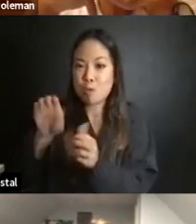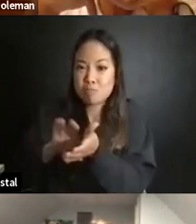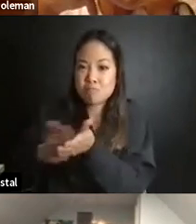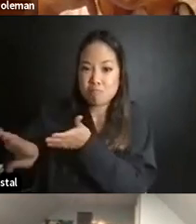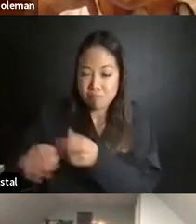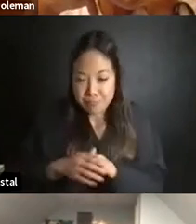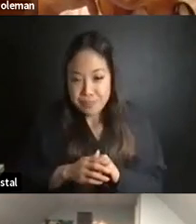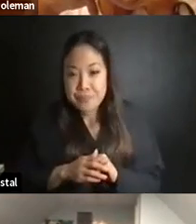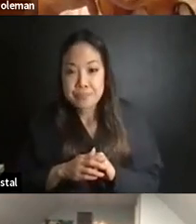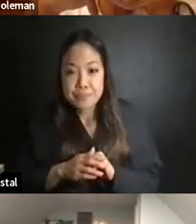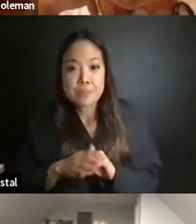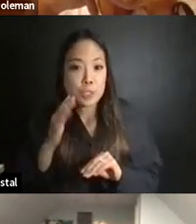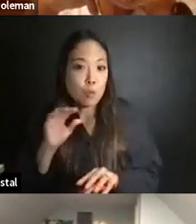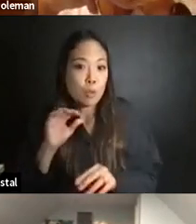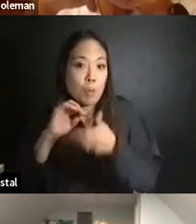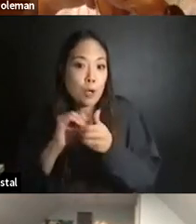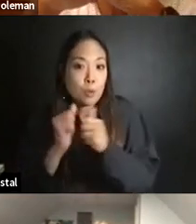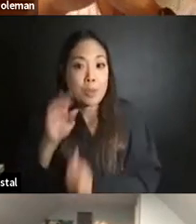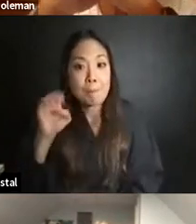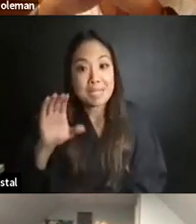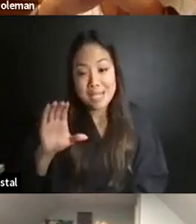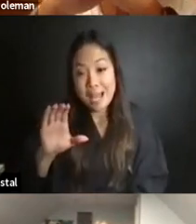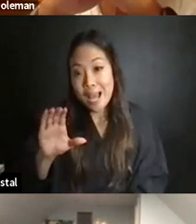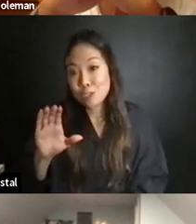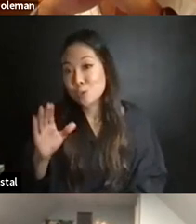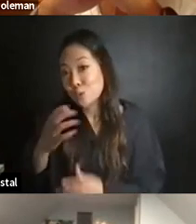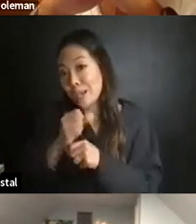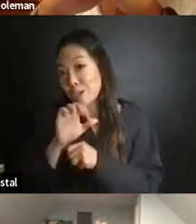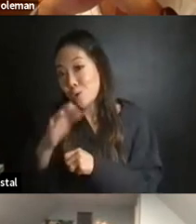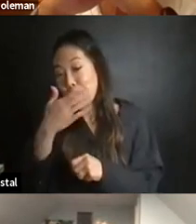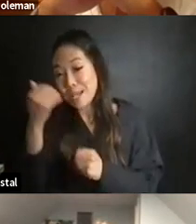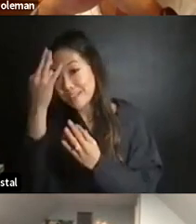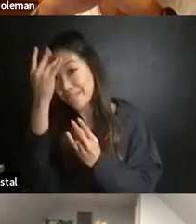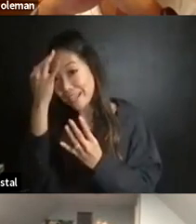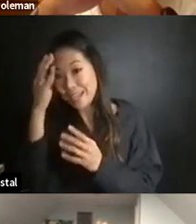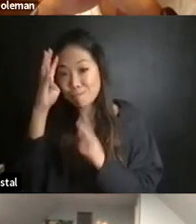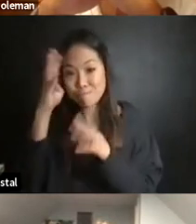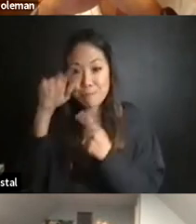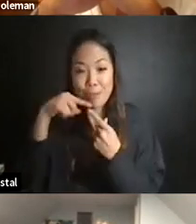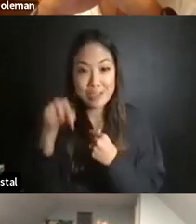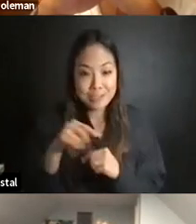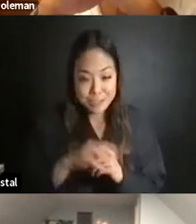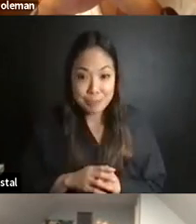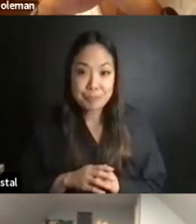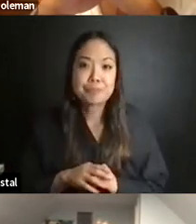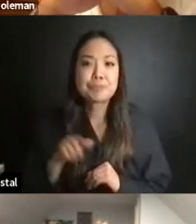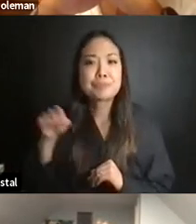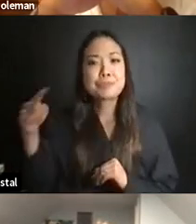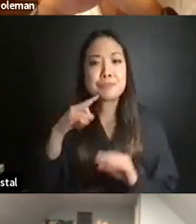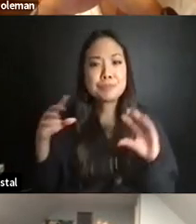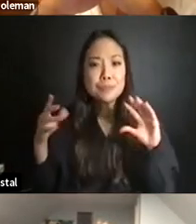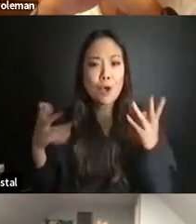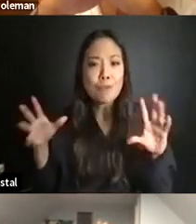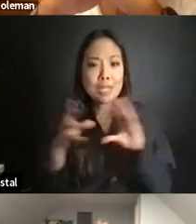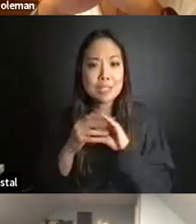on before um to get your best thinking on this so um i believe you guys had spoken about some kind of